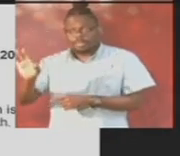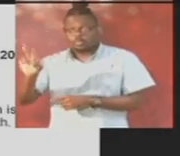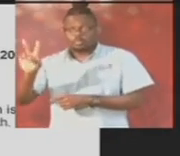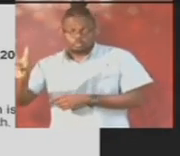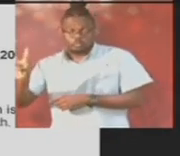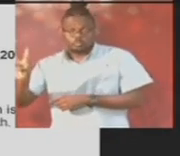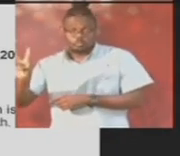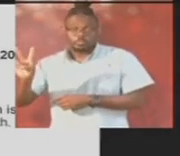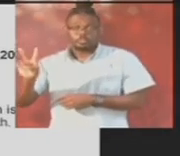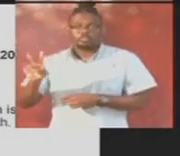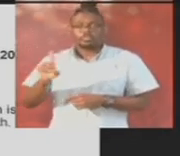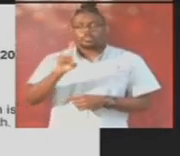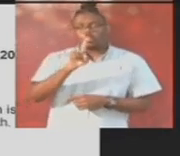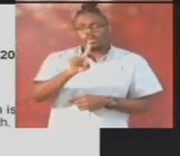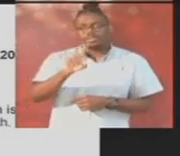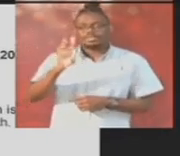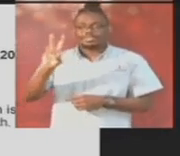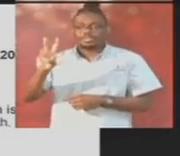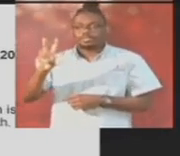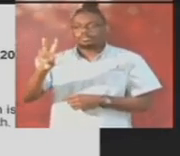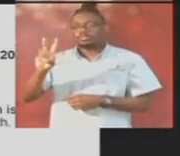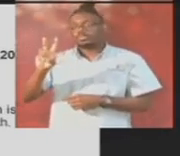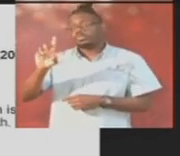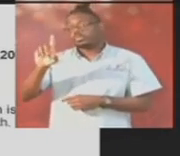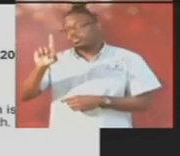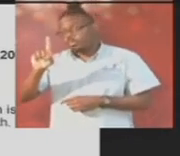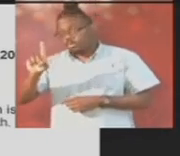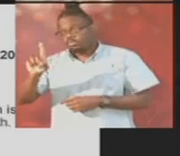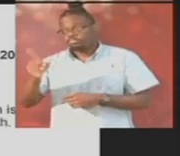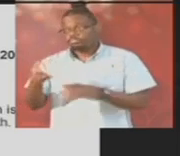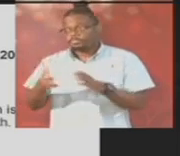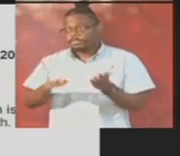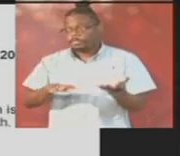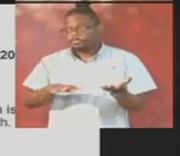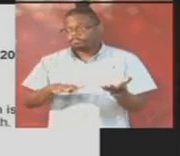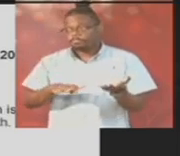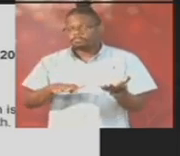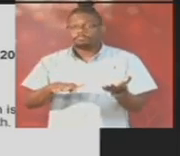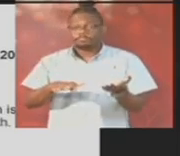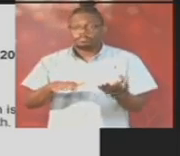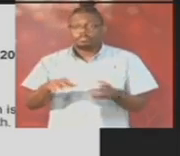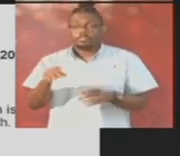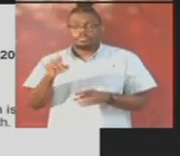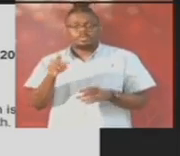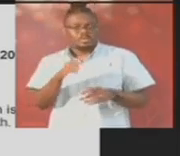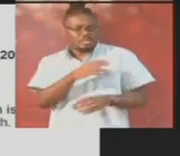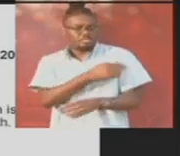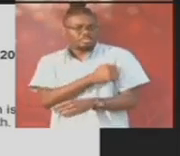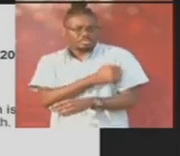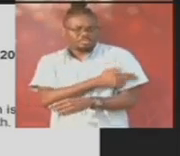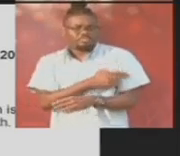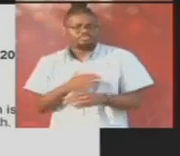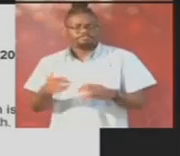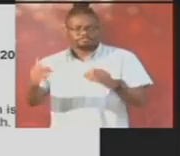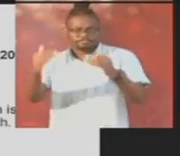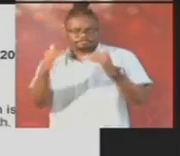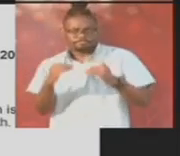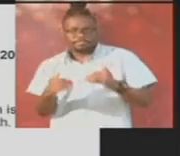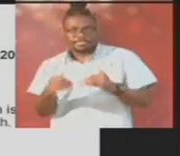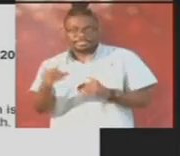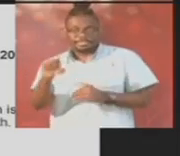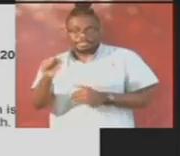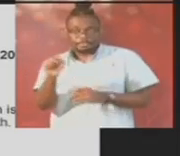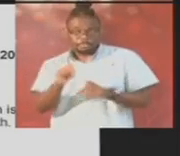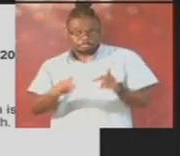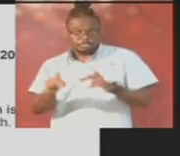161 deaths in total, and 152 patients in hospital. At our step-down facilities, we have 10 persons, and